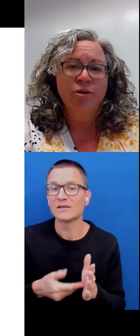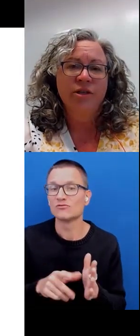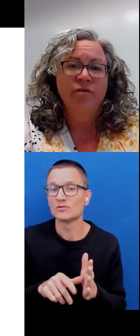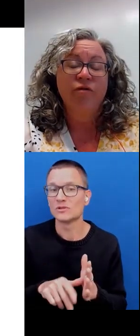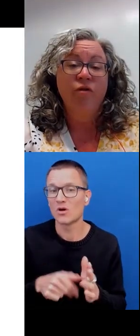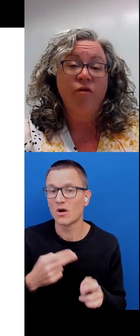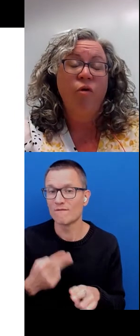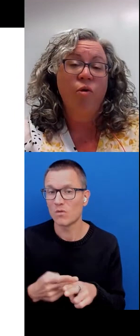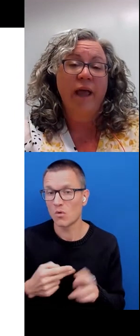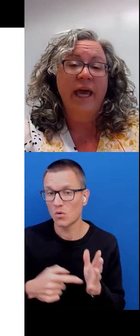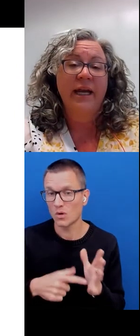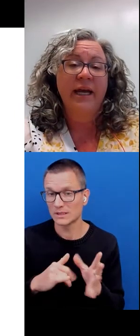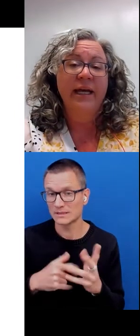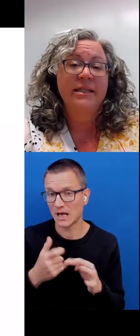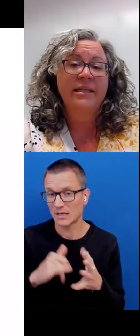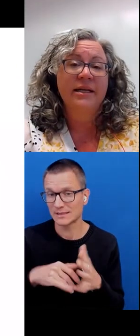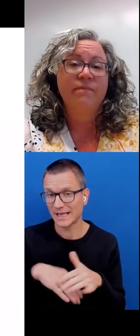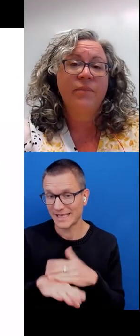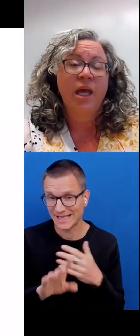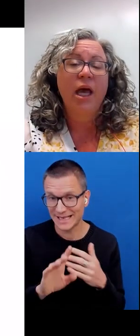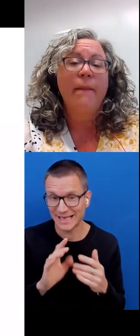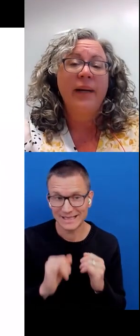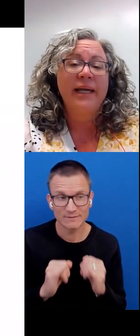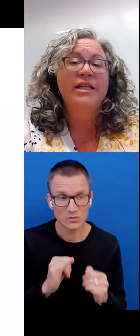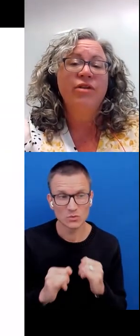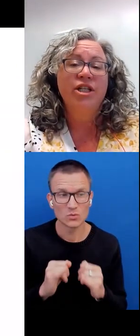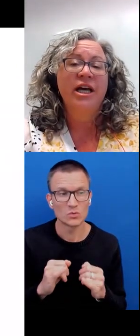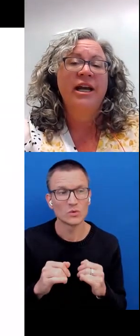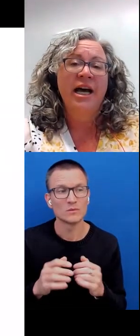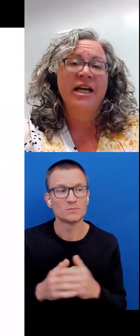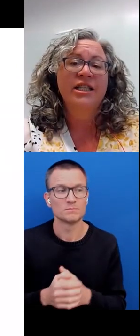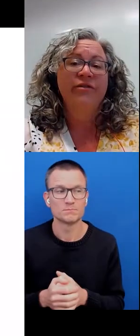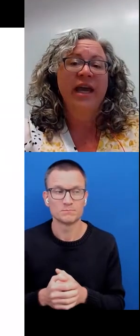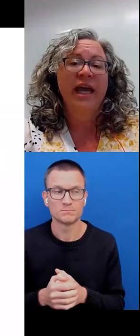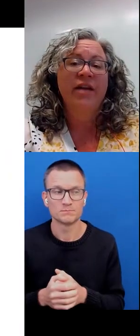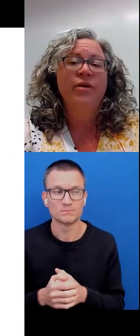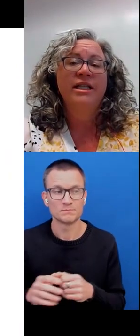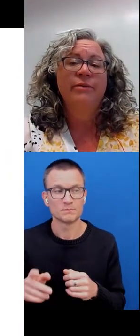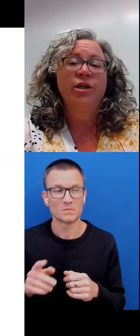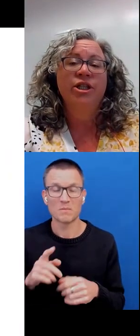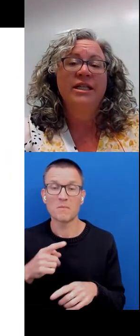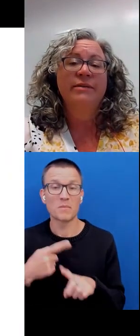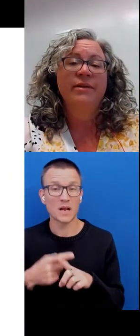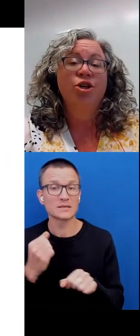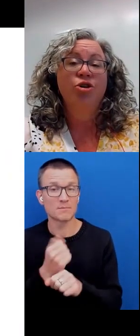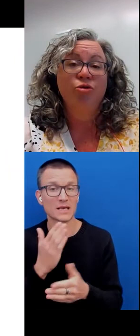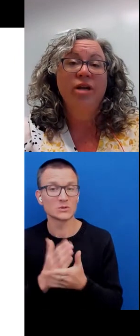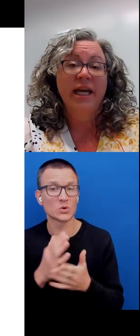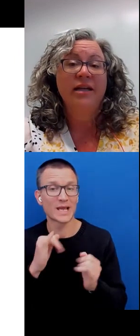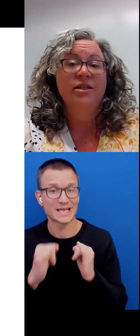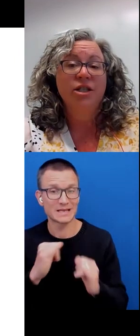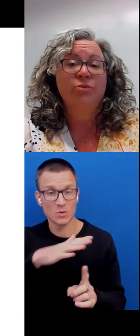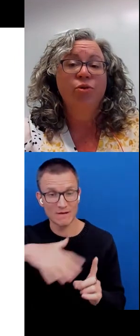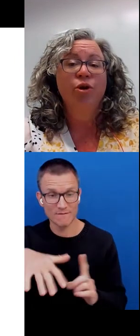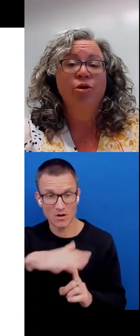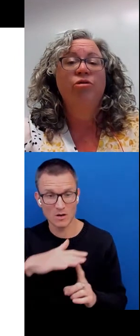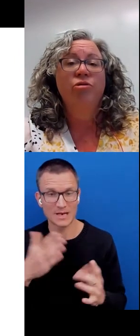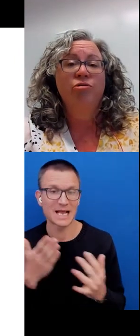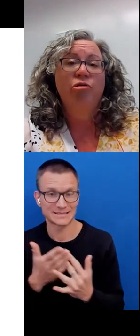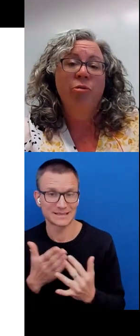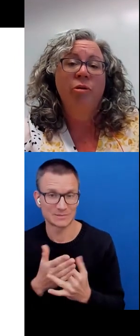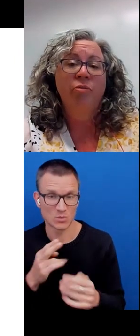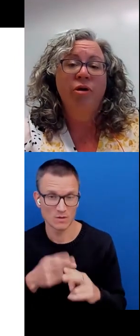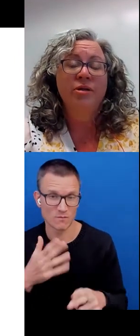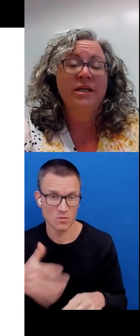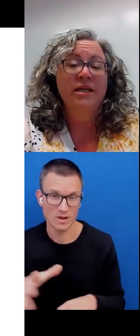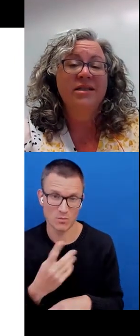is inclusive for all candidates. Please reach out and ask for any reasonable adjustments you need to support you through